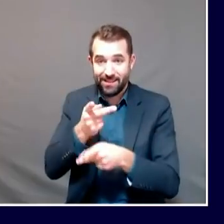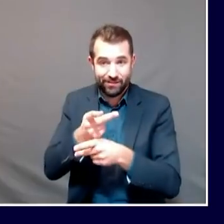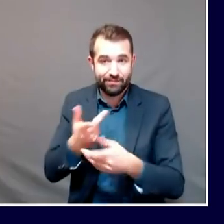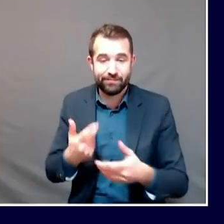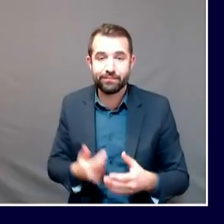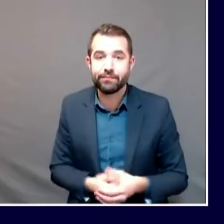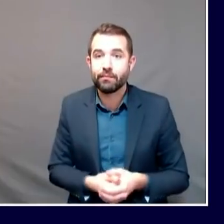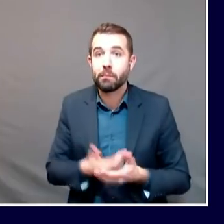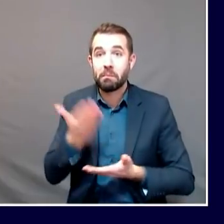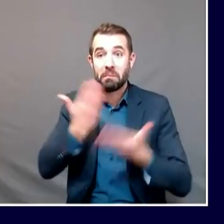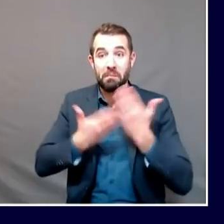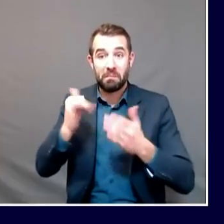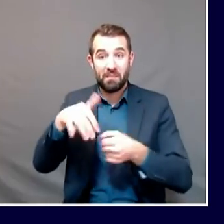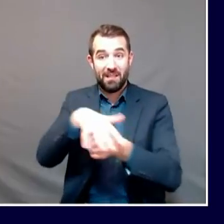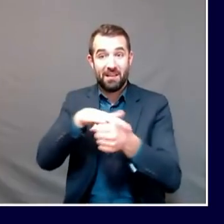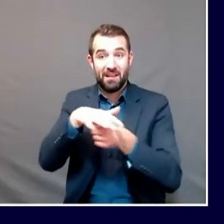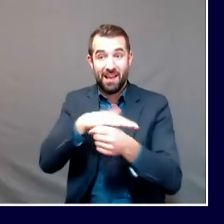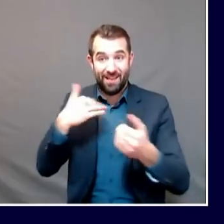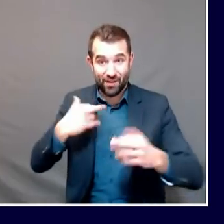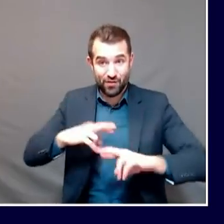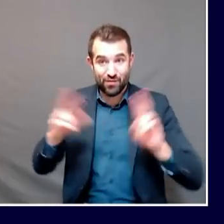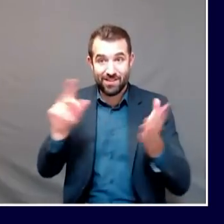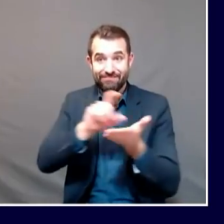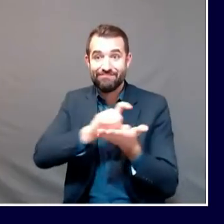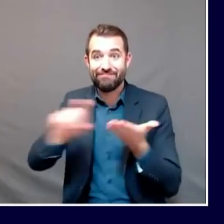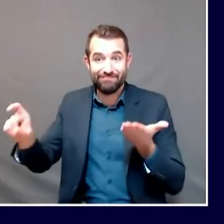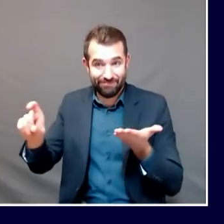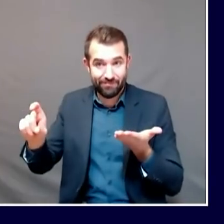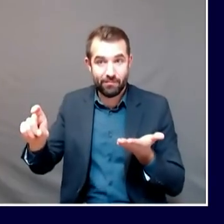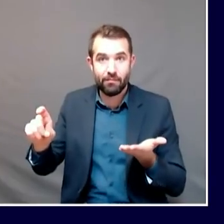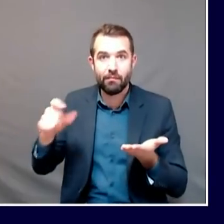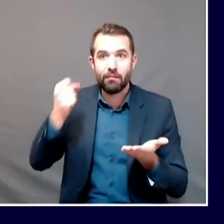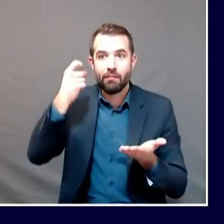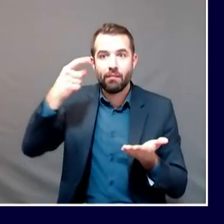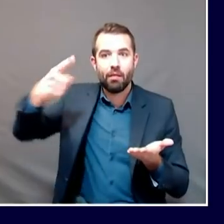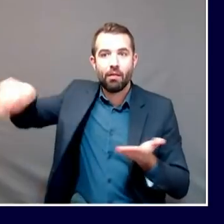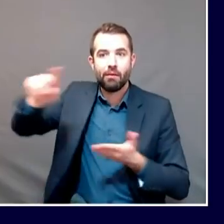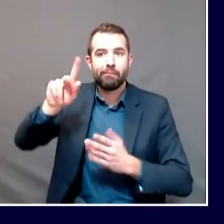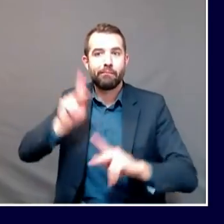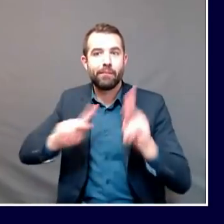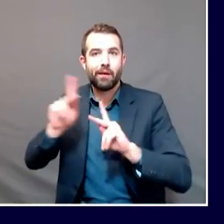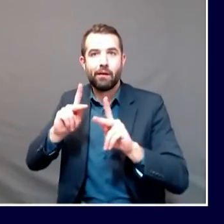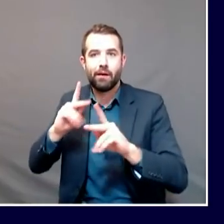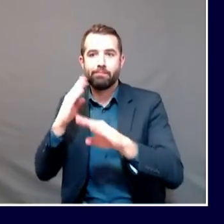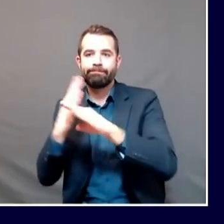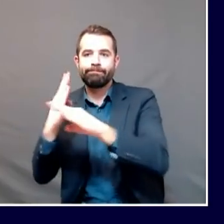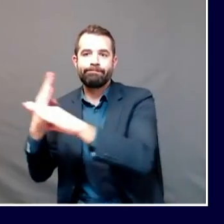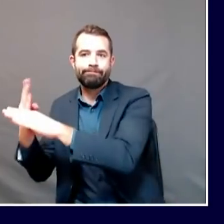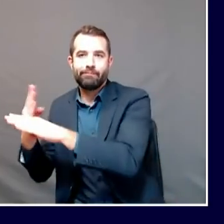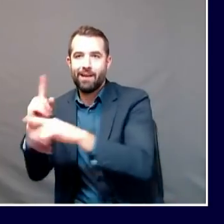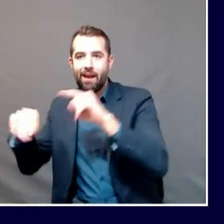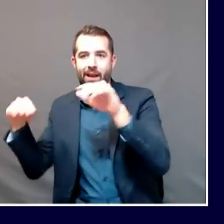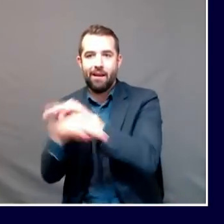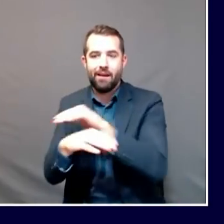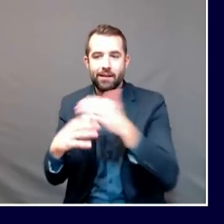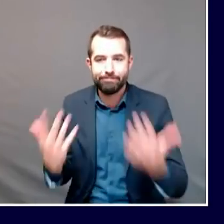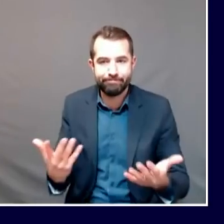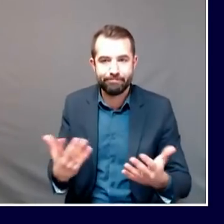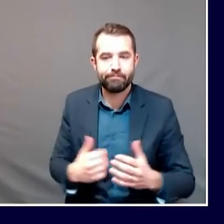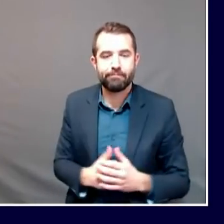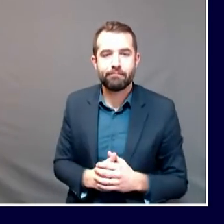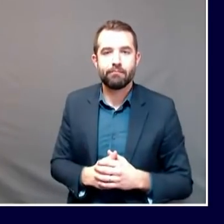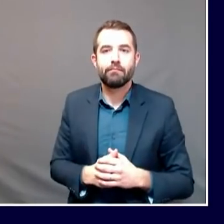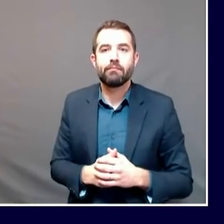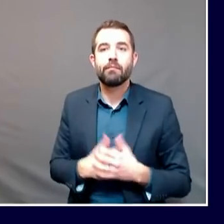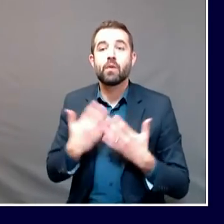high enough rates to protect themselves and their family. And getting to that level requires a number of things. Number one, it requires us